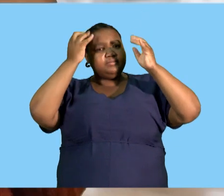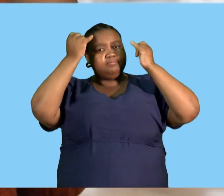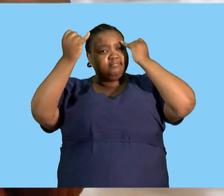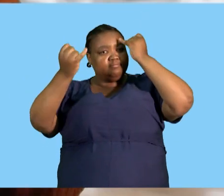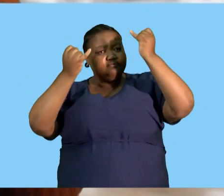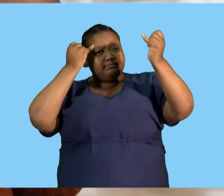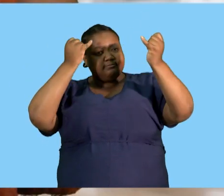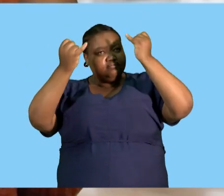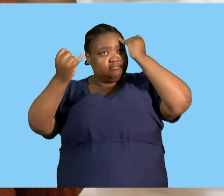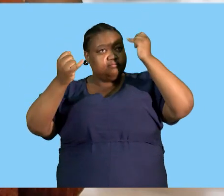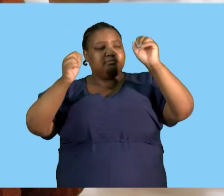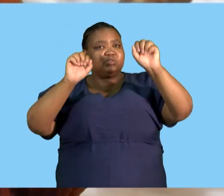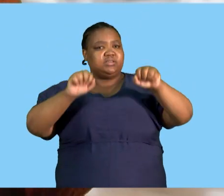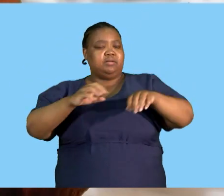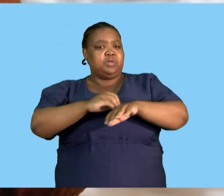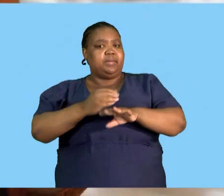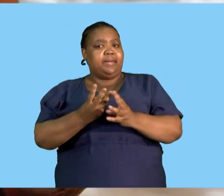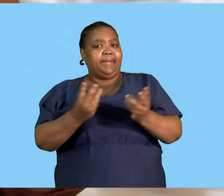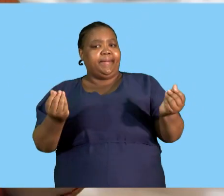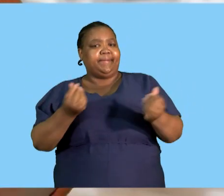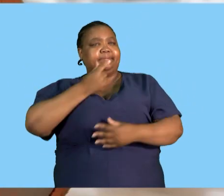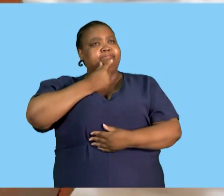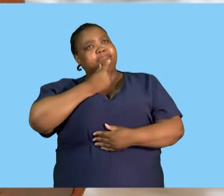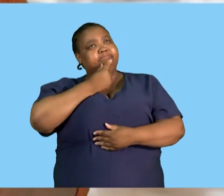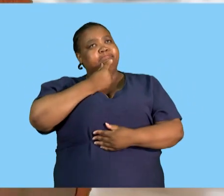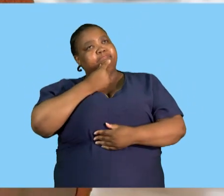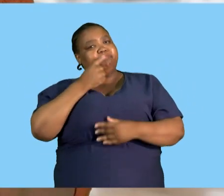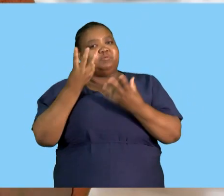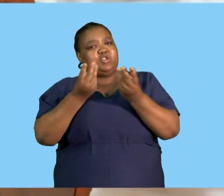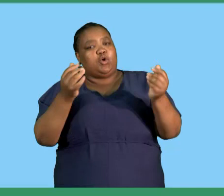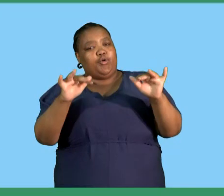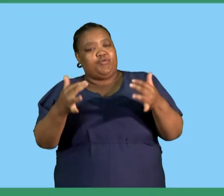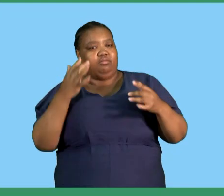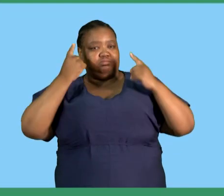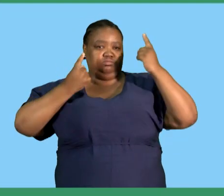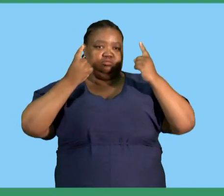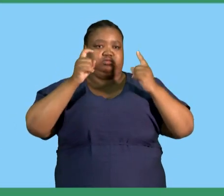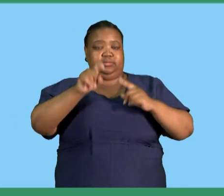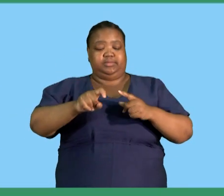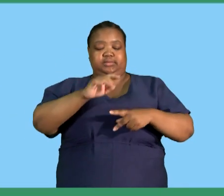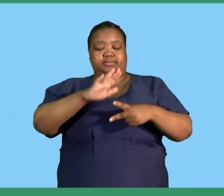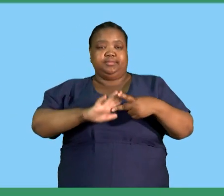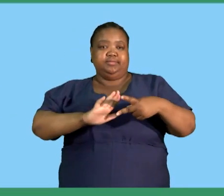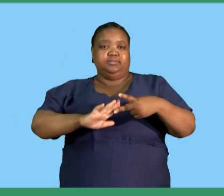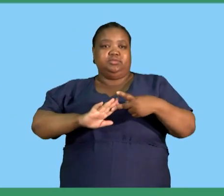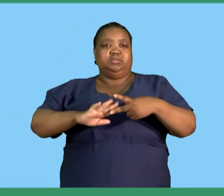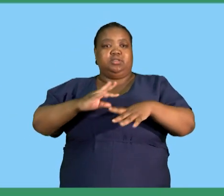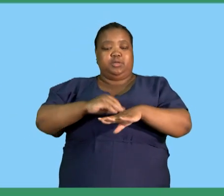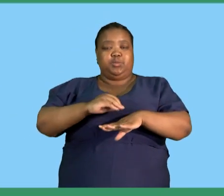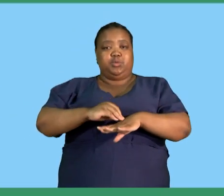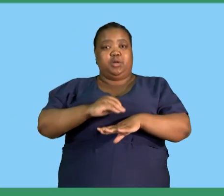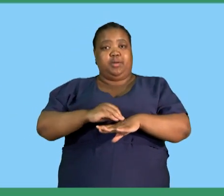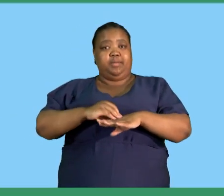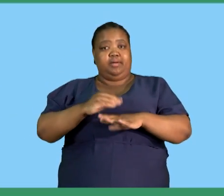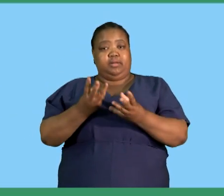able to generate better solutions. Right. And then the second point, it says problem